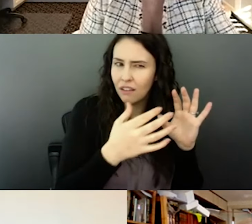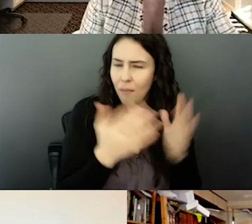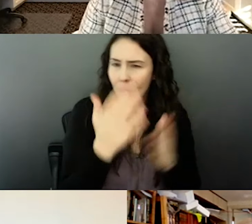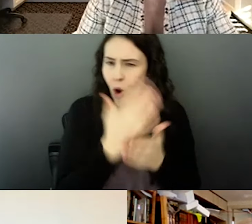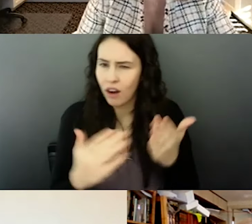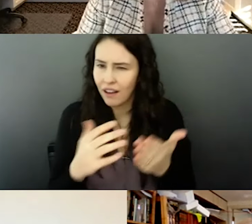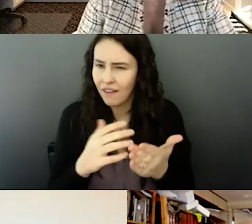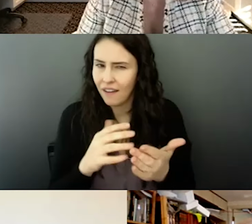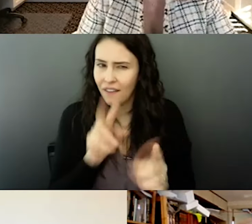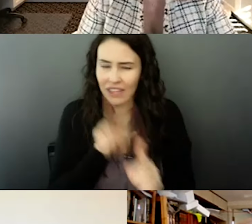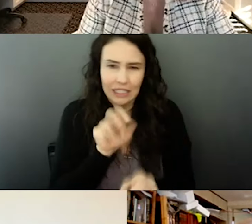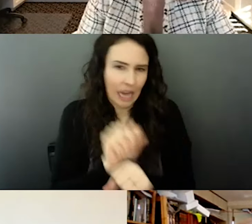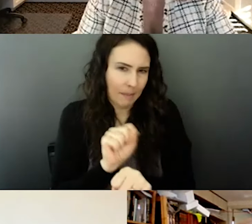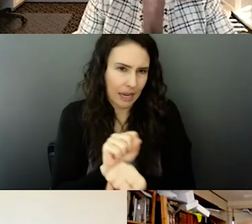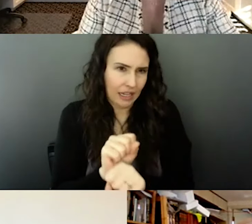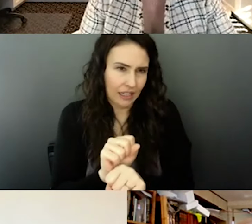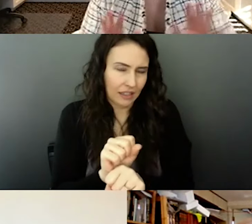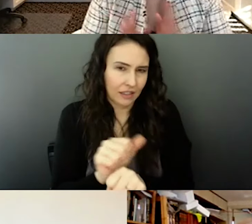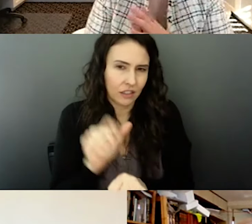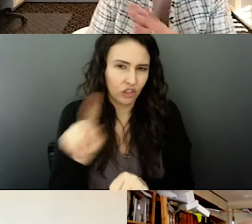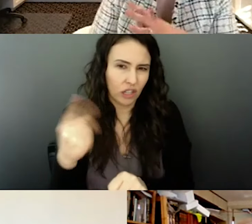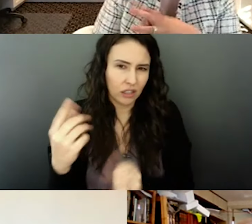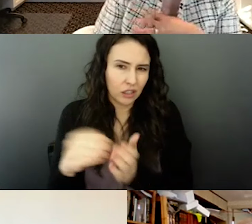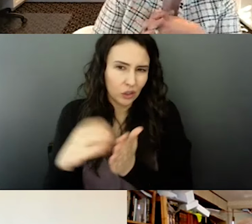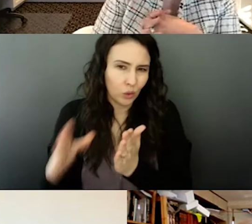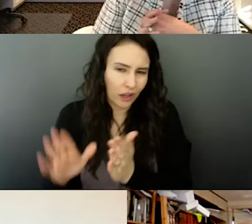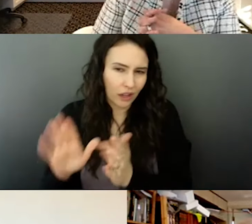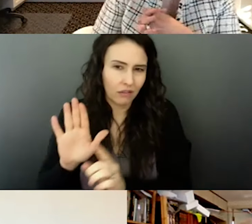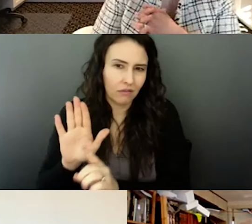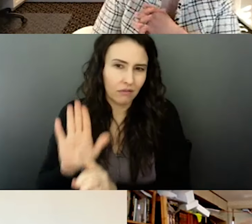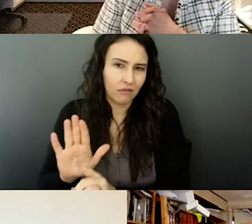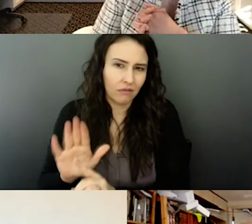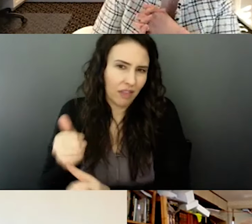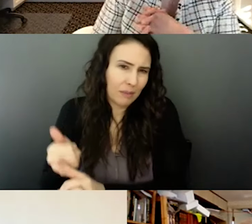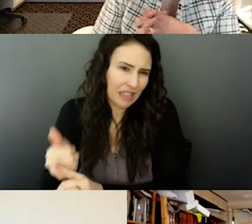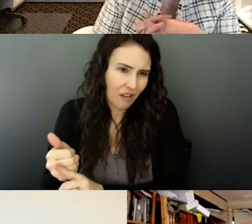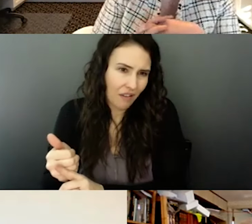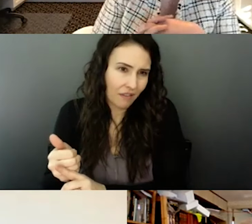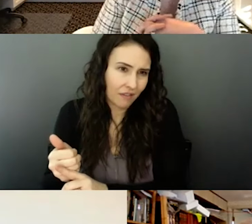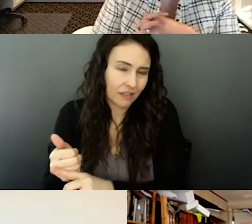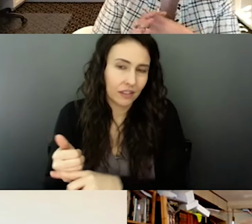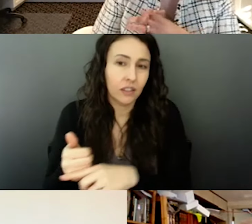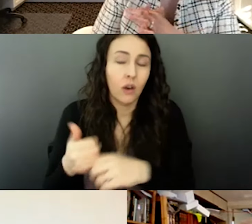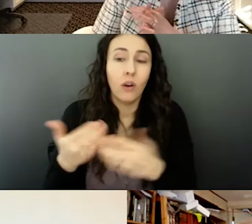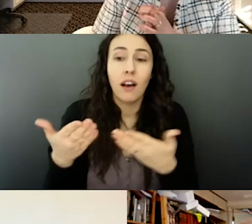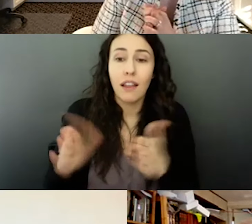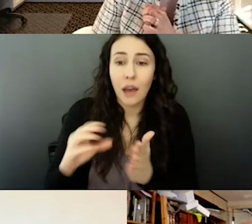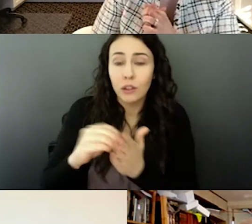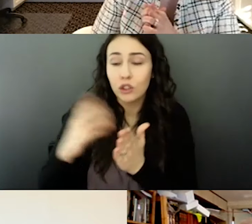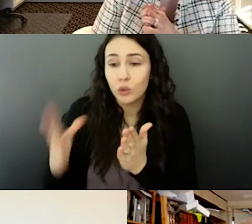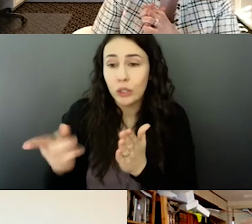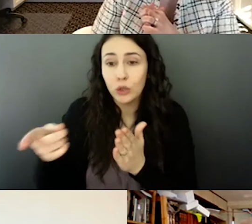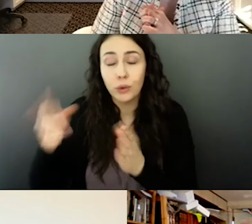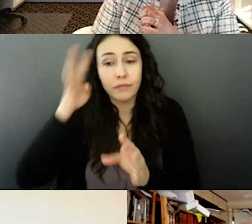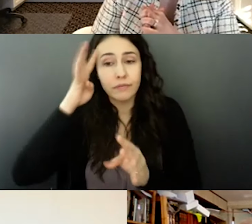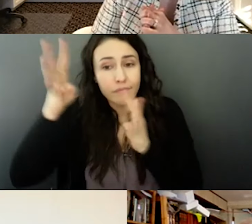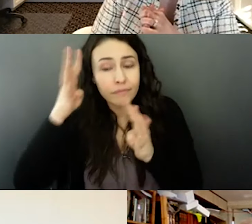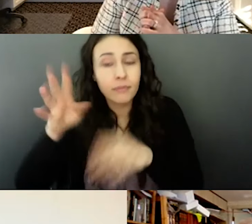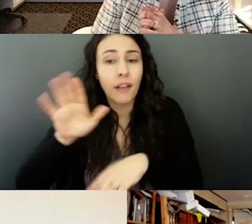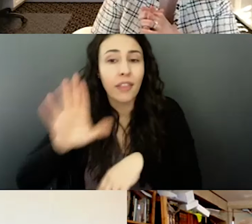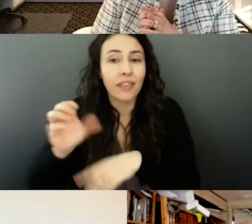own. So suggestions would have been to allow work with students to come up with their questions,